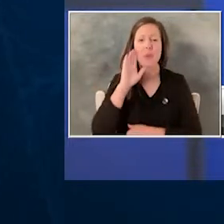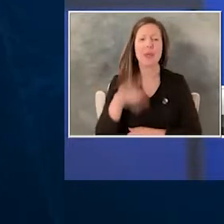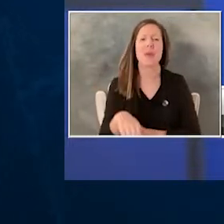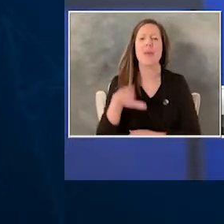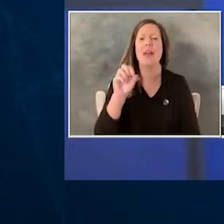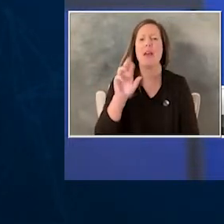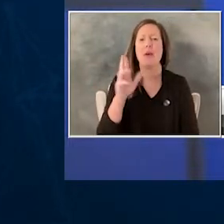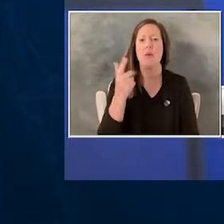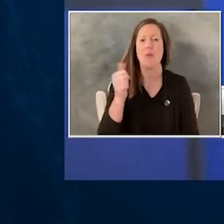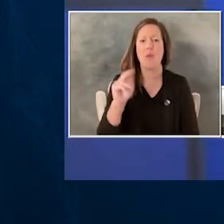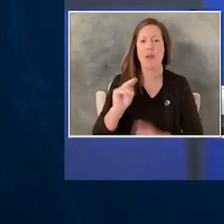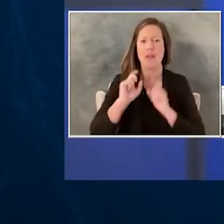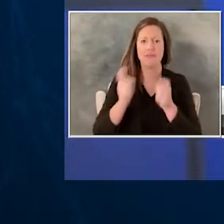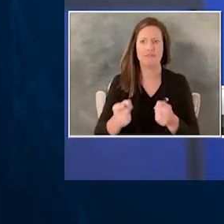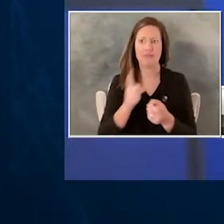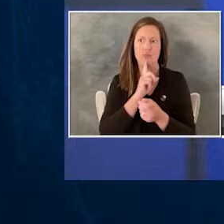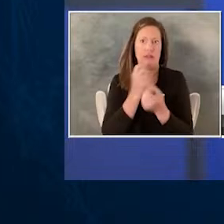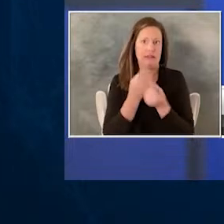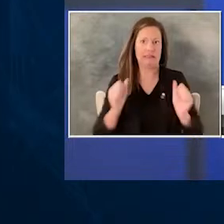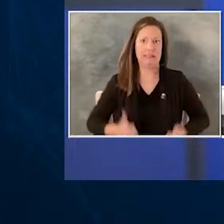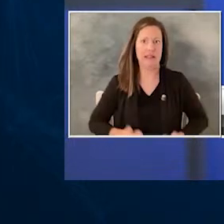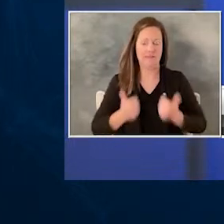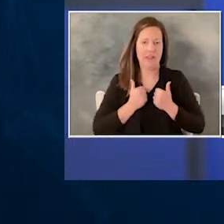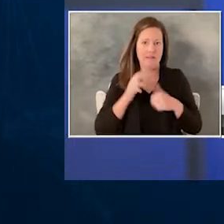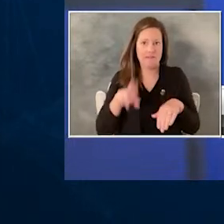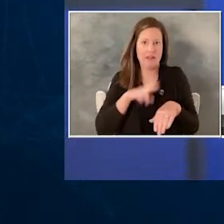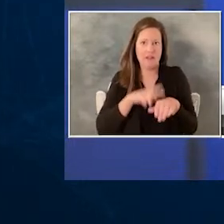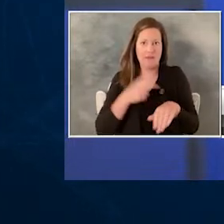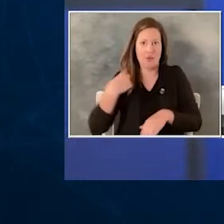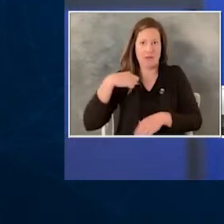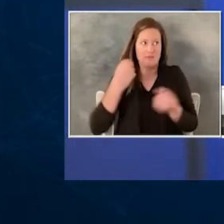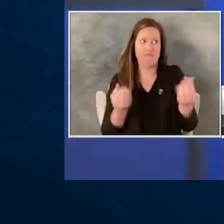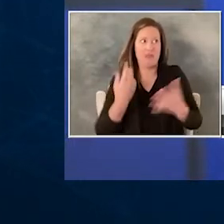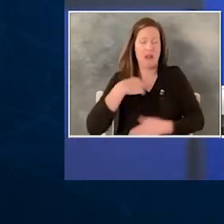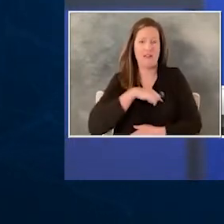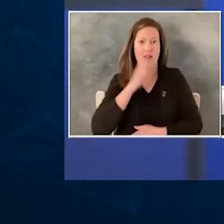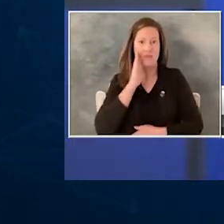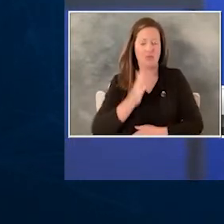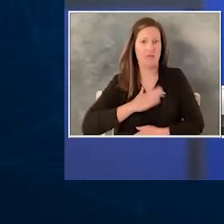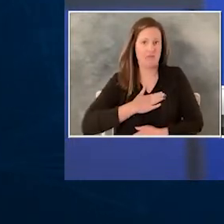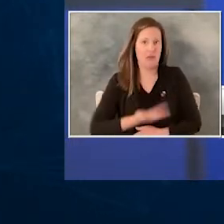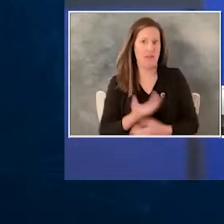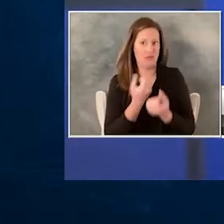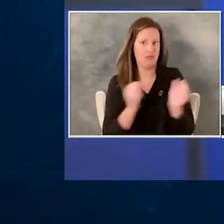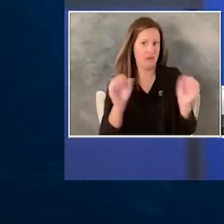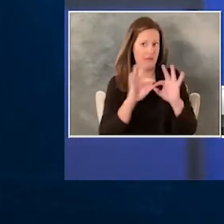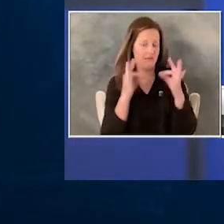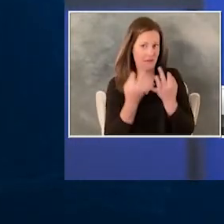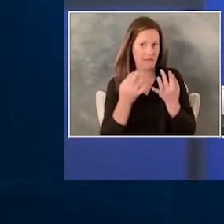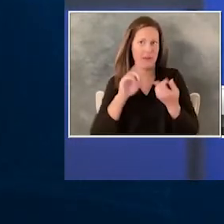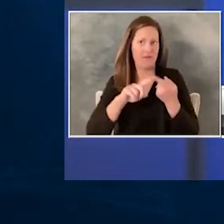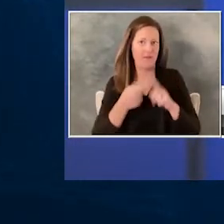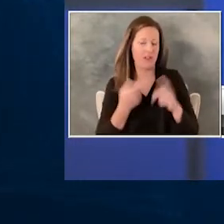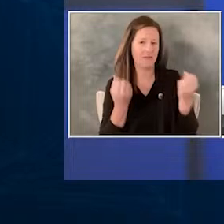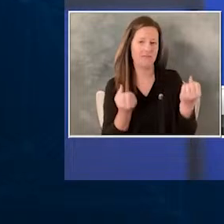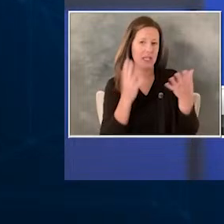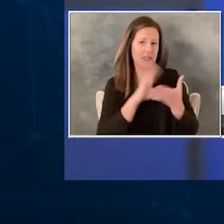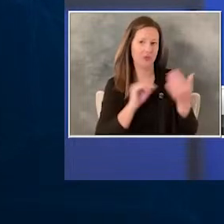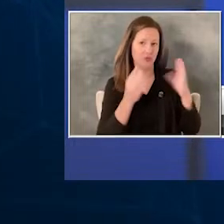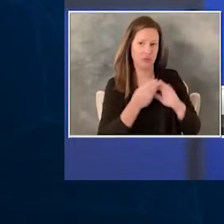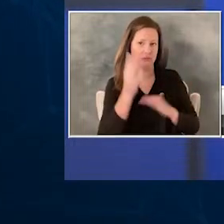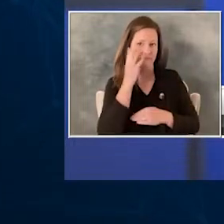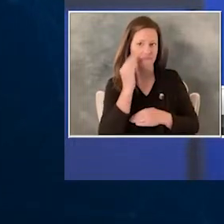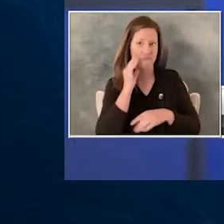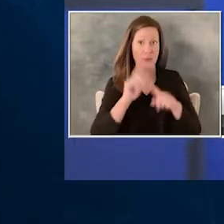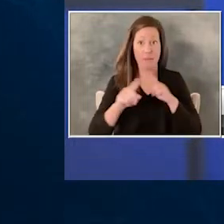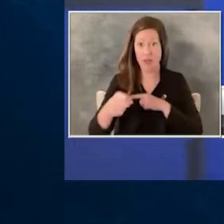of course, many of us would give up a kidney to save a loved one. We do stories on that frequently. But would you give up a kidney to